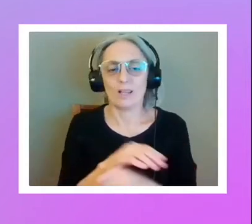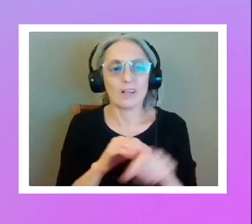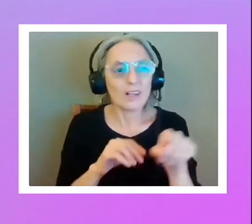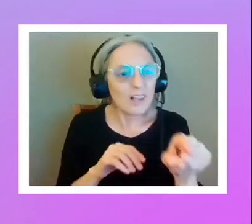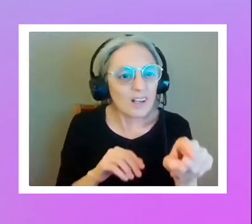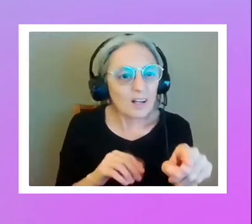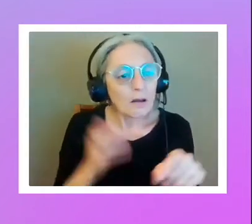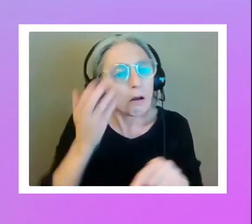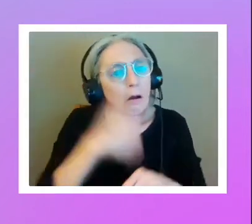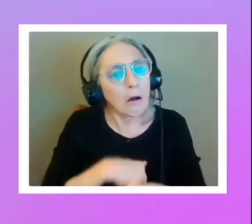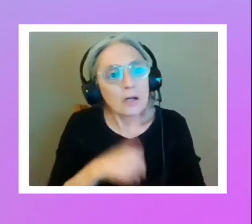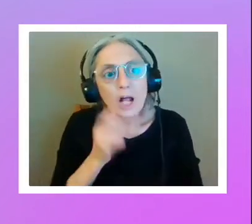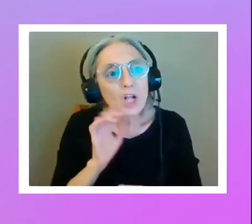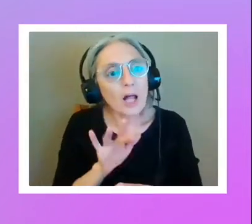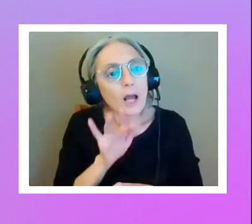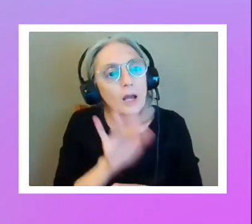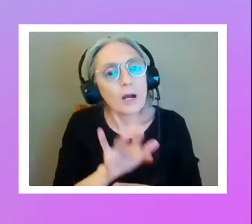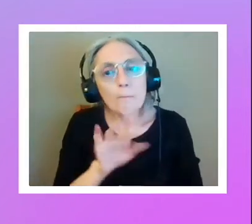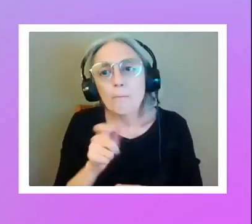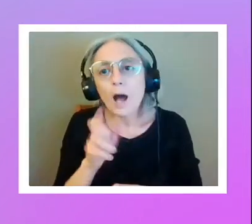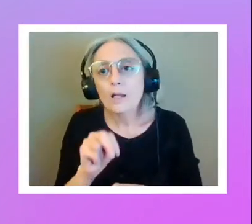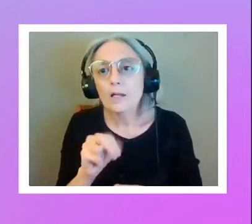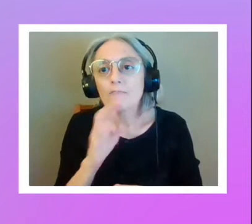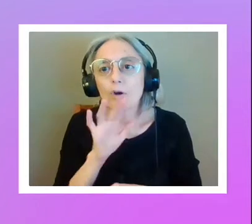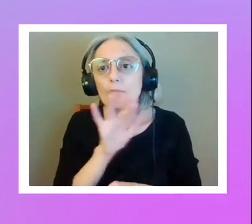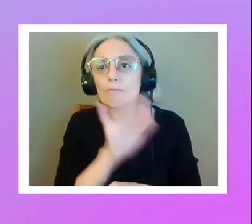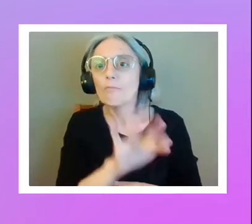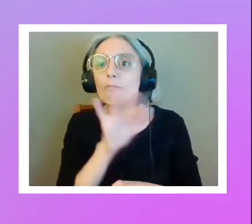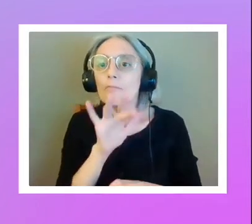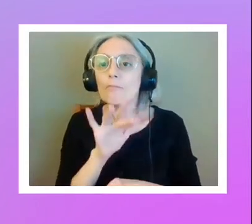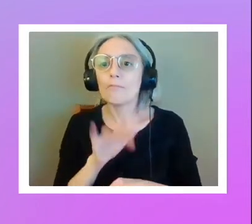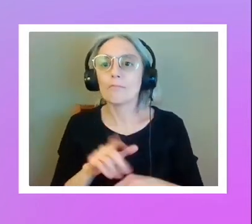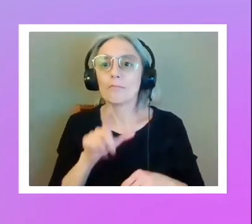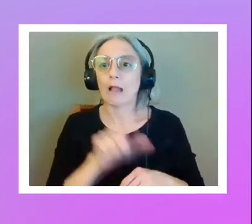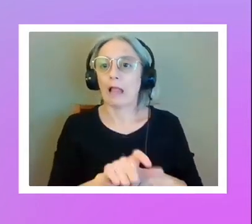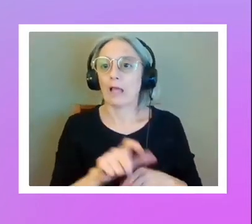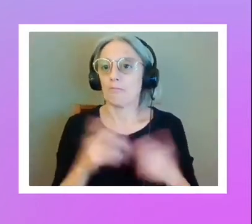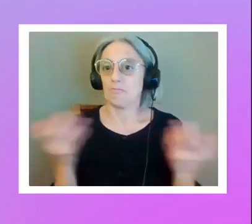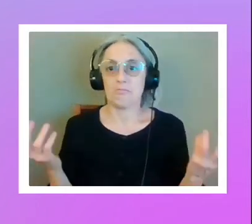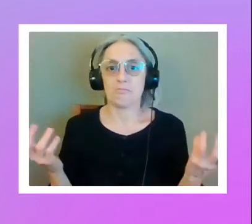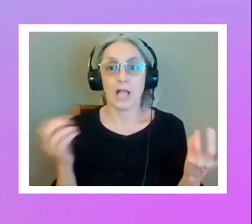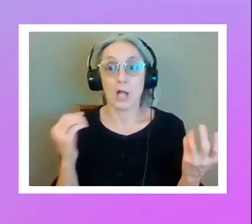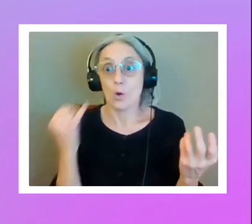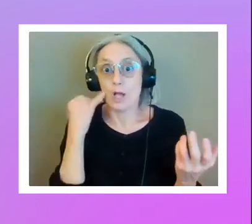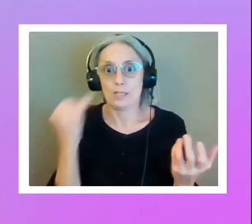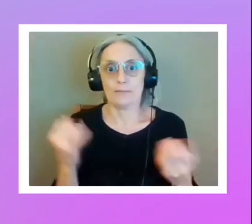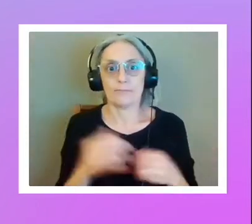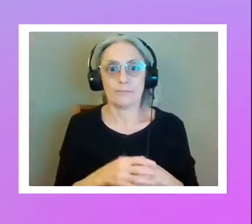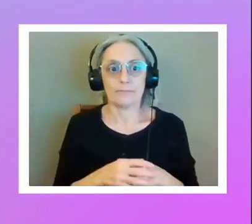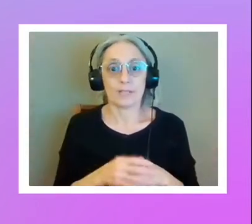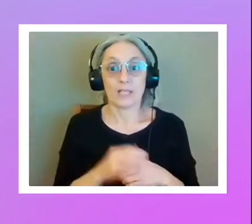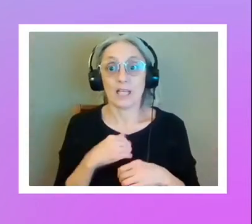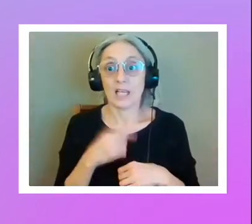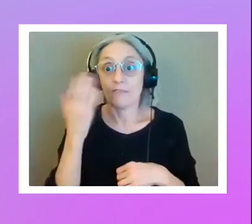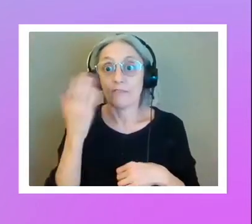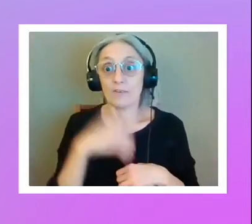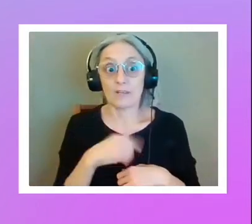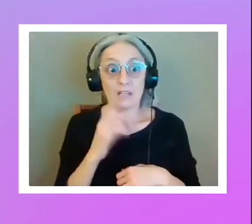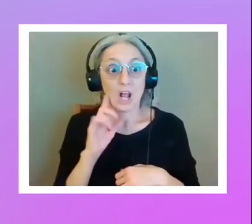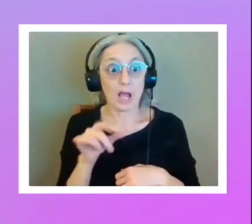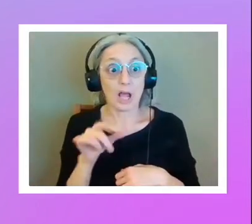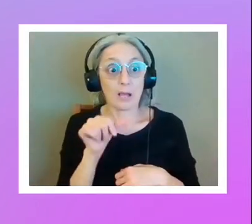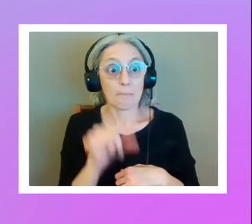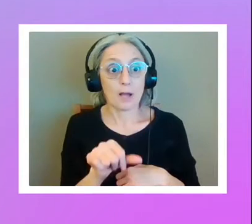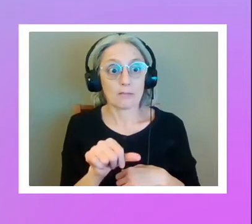button. And because I didn't know that was a button, guess what? I didn't click on it. And because I didn't click on